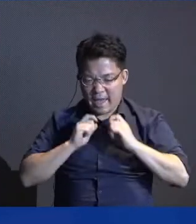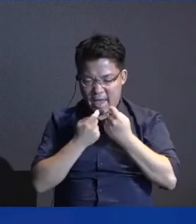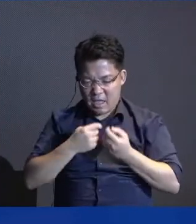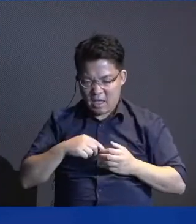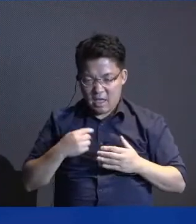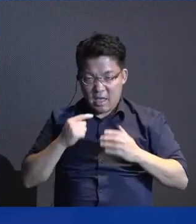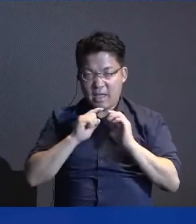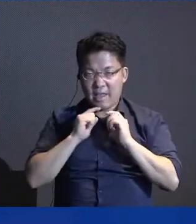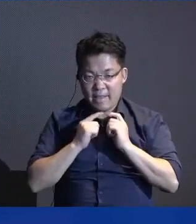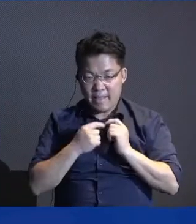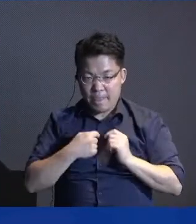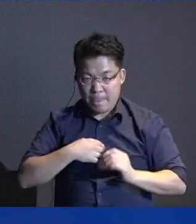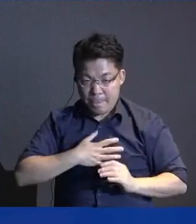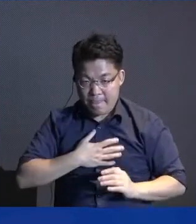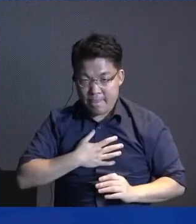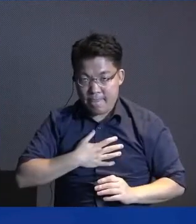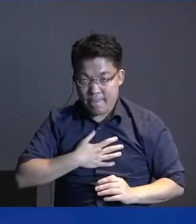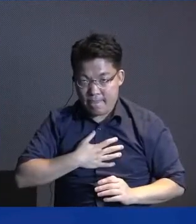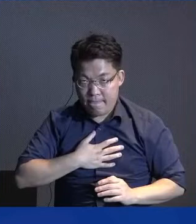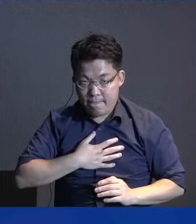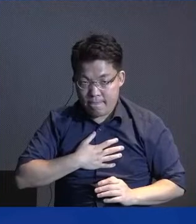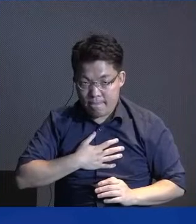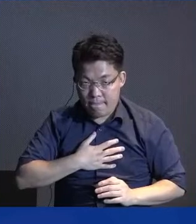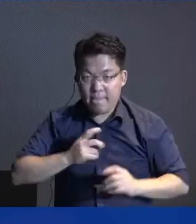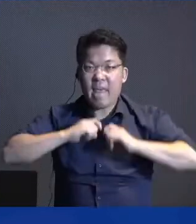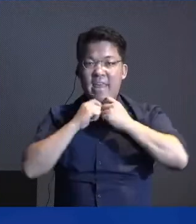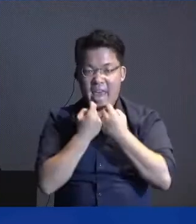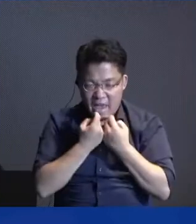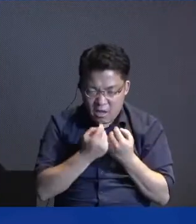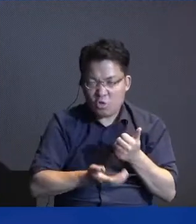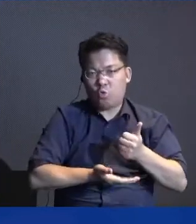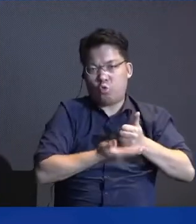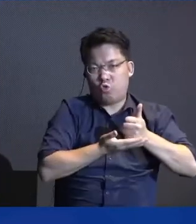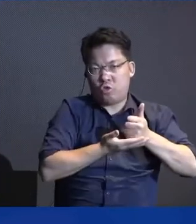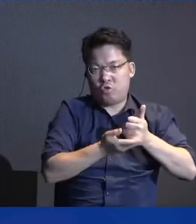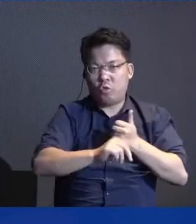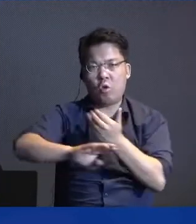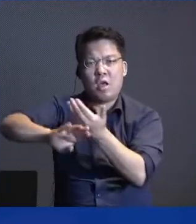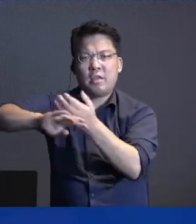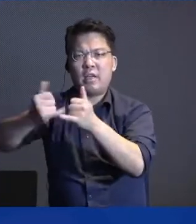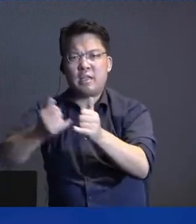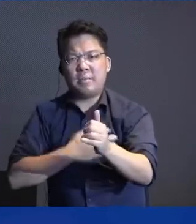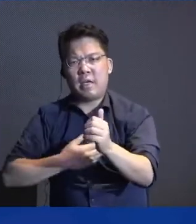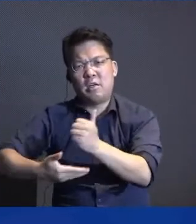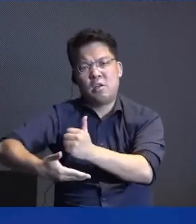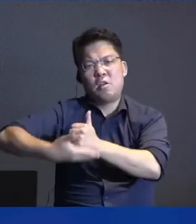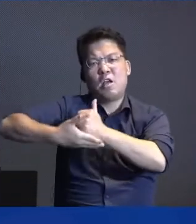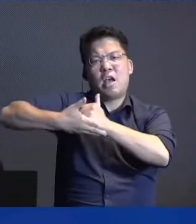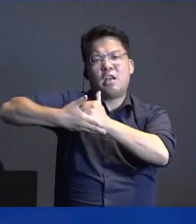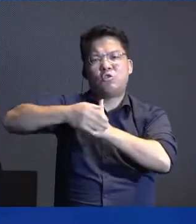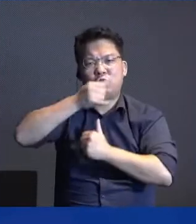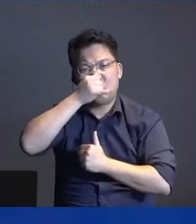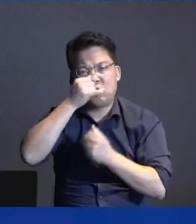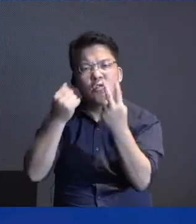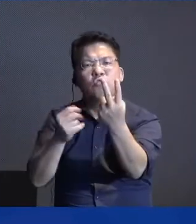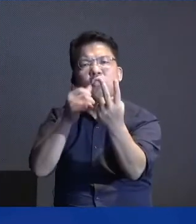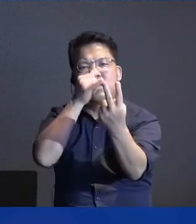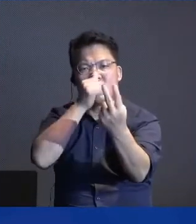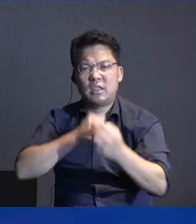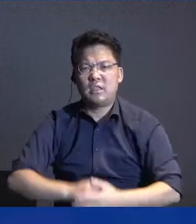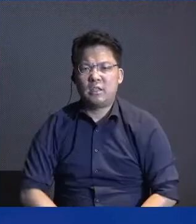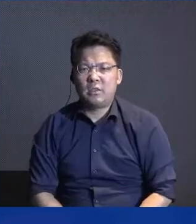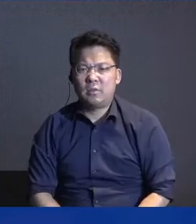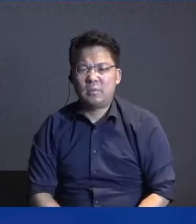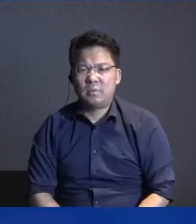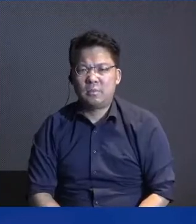about themselves. Perceived dignity is how that comes from others. Of course, it is related a little bit to the theory of mind that we discuss